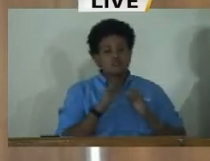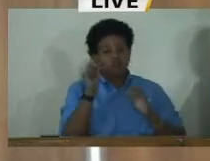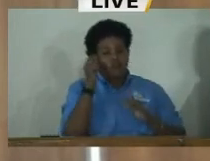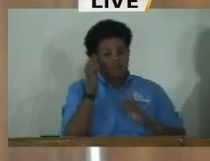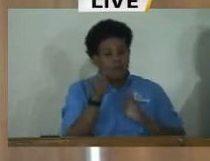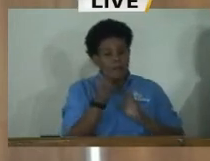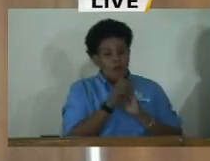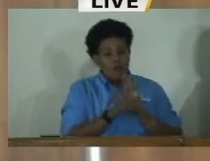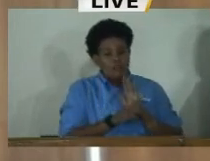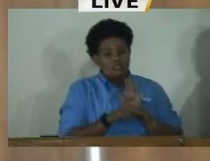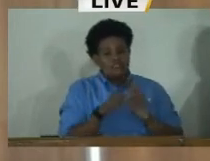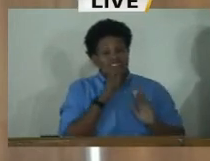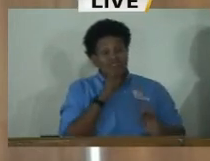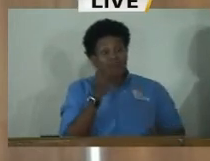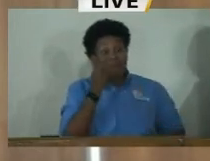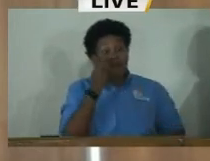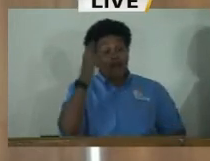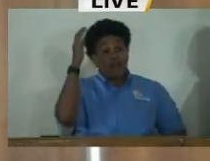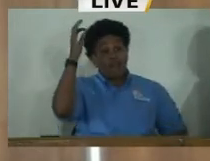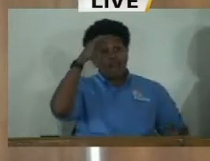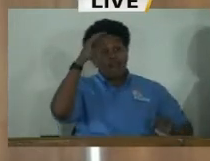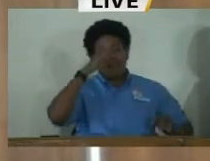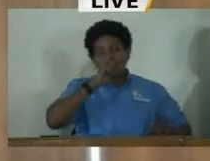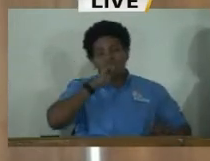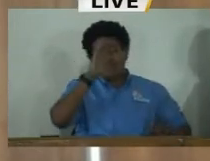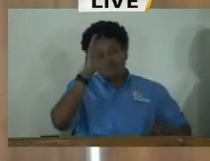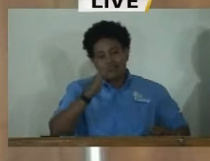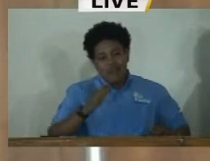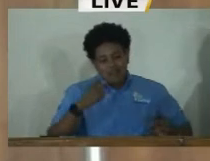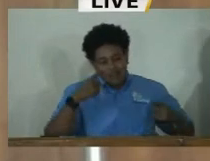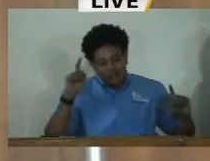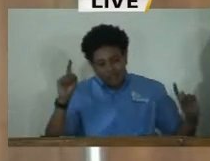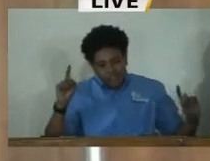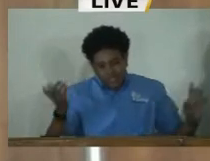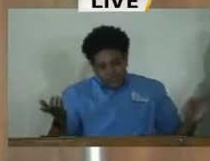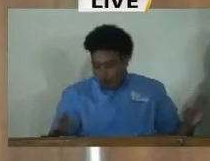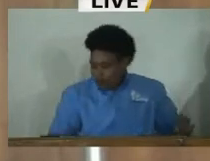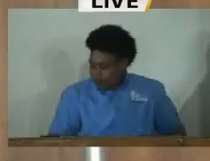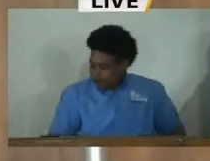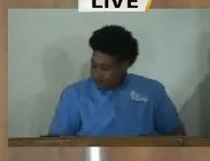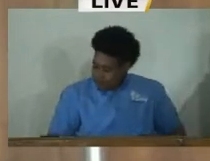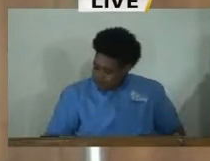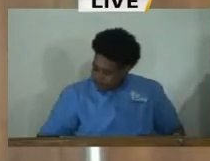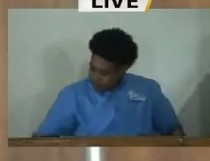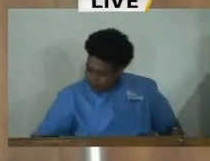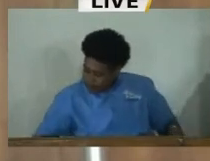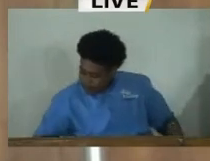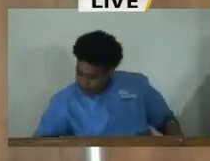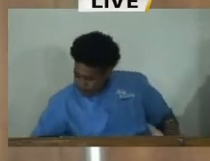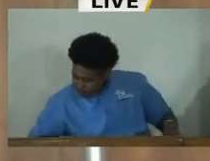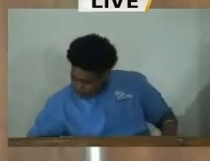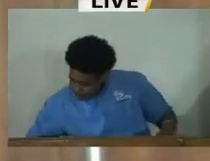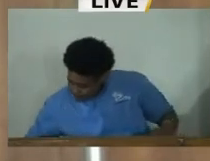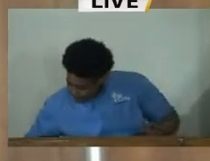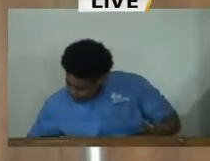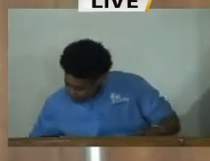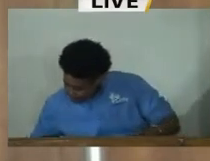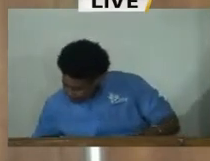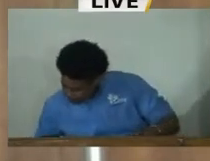policy. Blind optimism has never been a good and successful economic model to